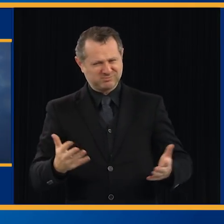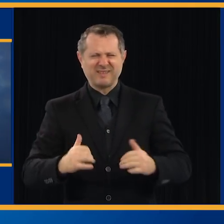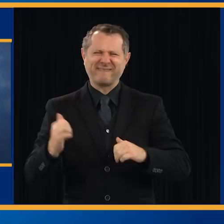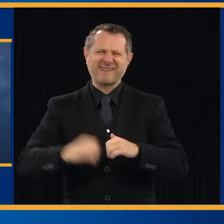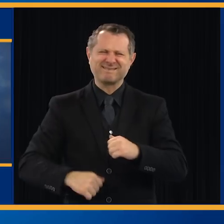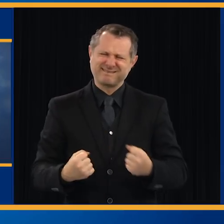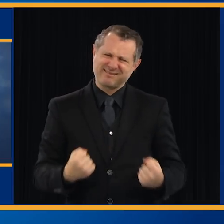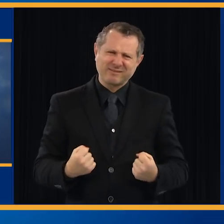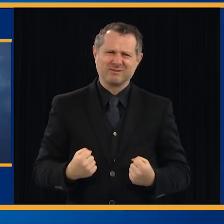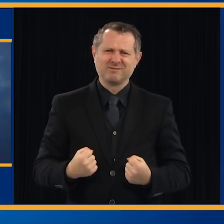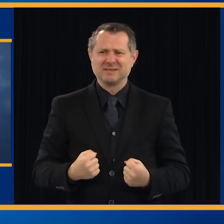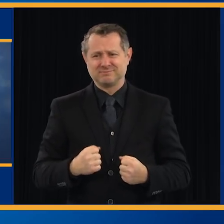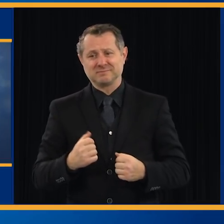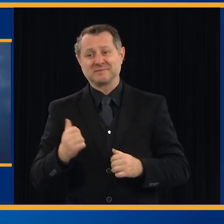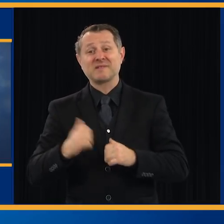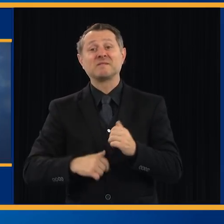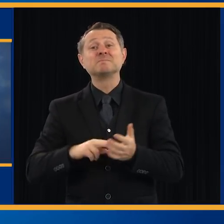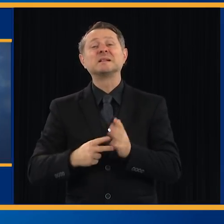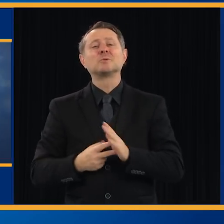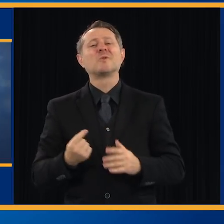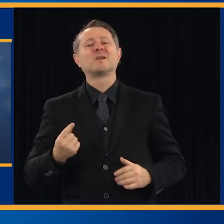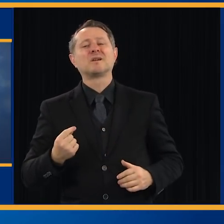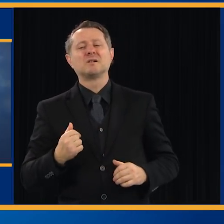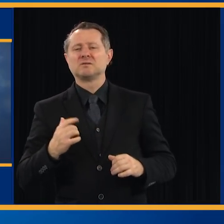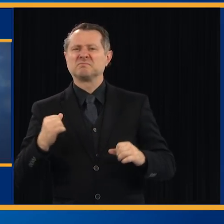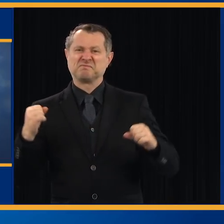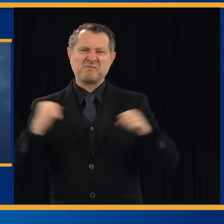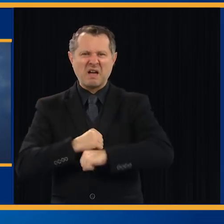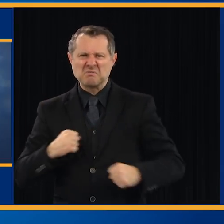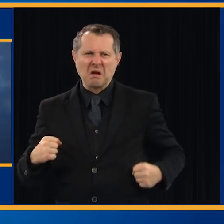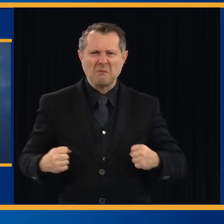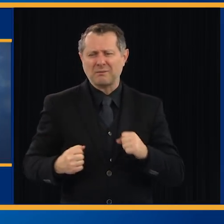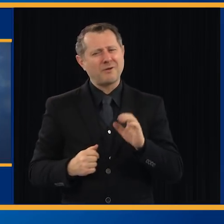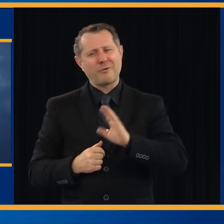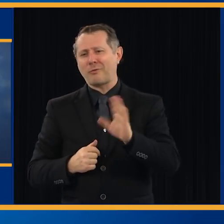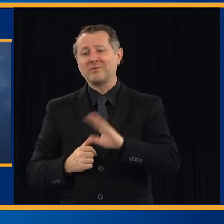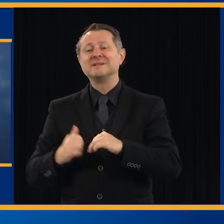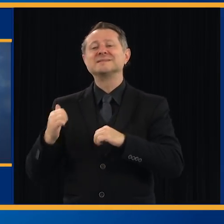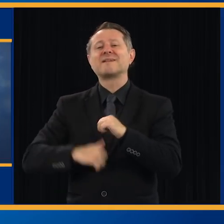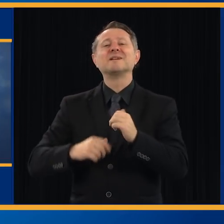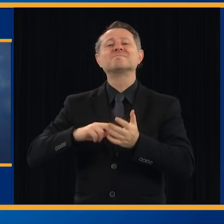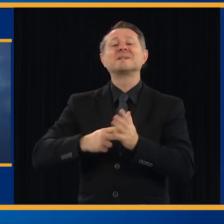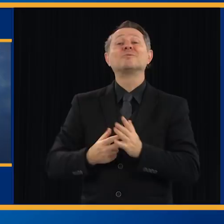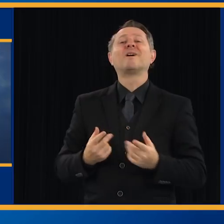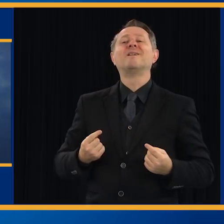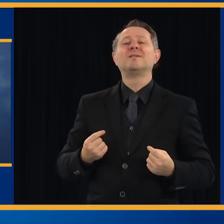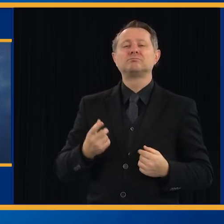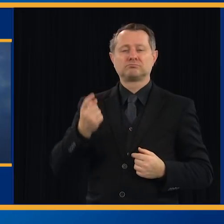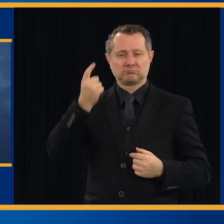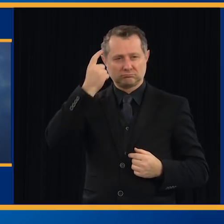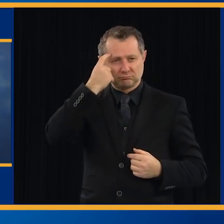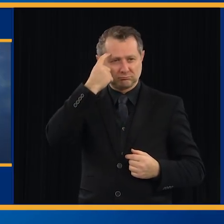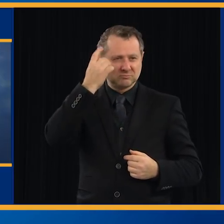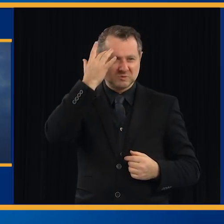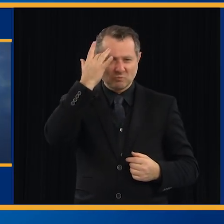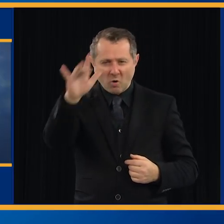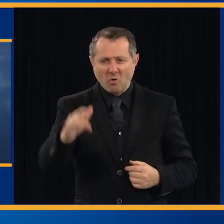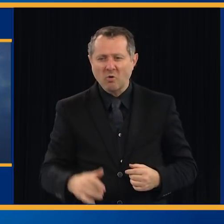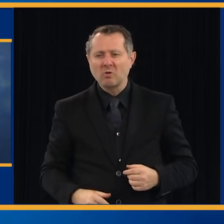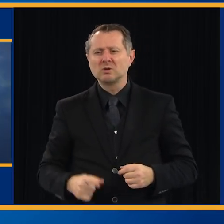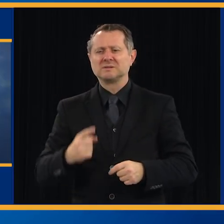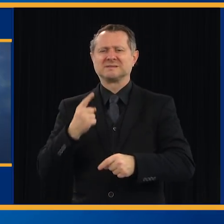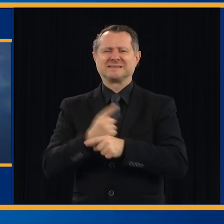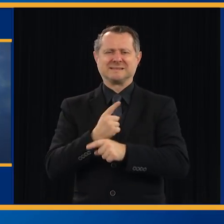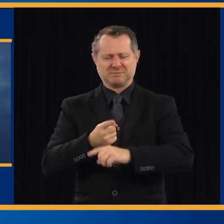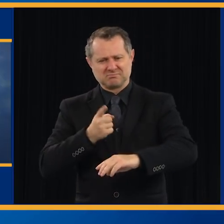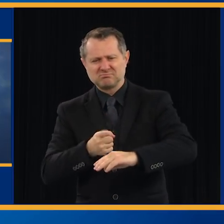tough doesn't mean just tough. Tough is easy. It's tough but smart, but disciplined, but